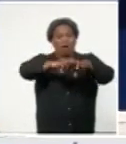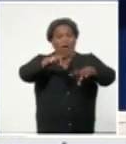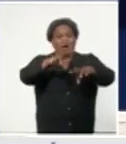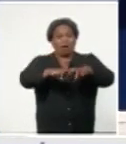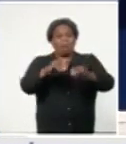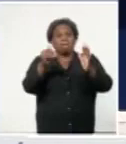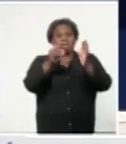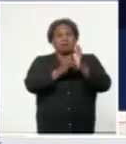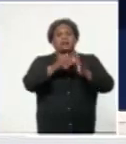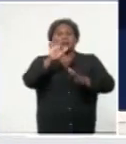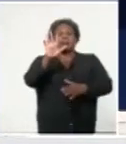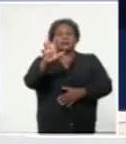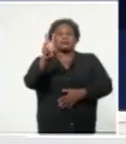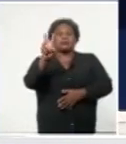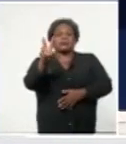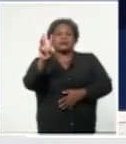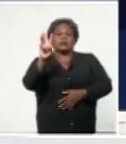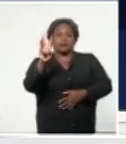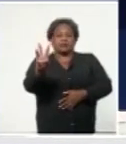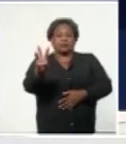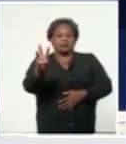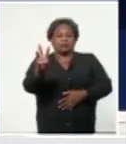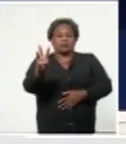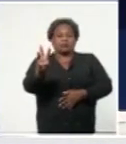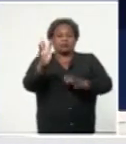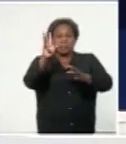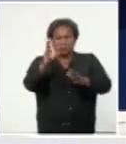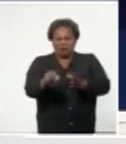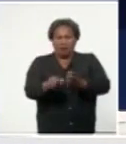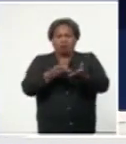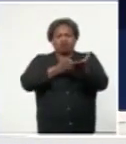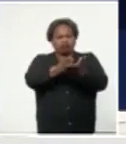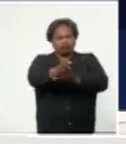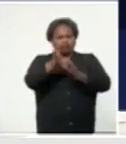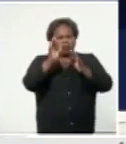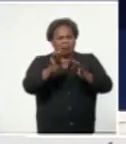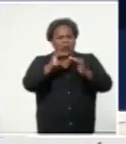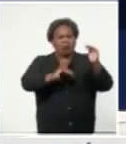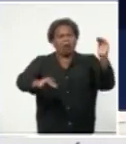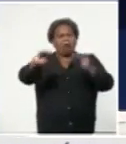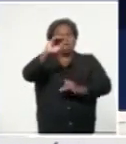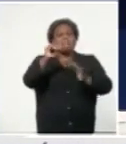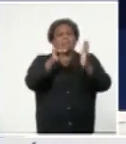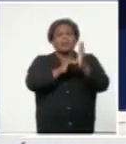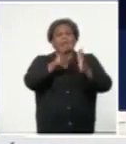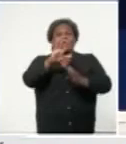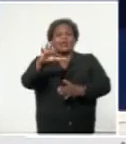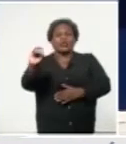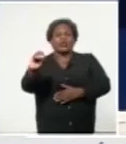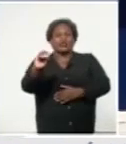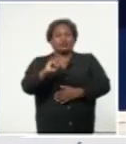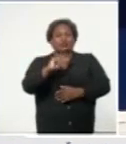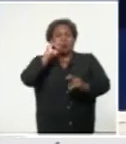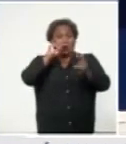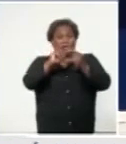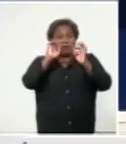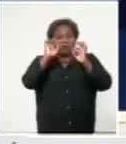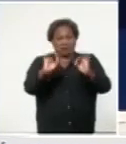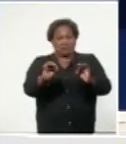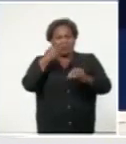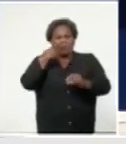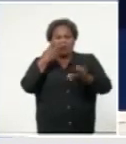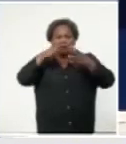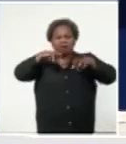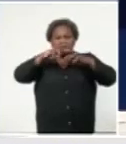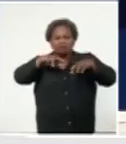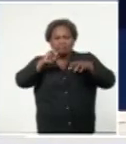1,523. This number have always remained over 1,500 samples in Havana on a daily basis